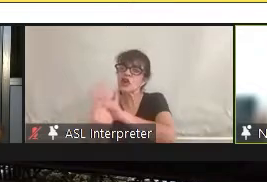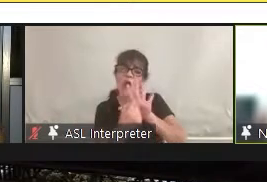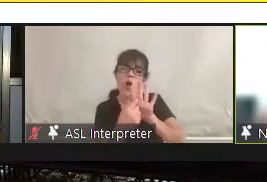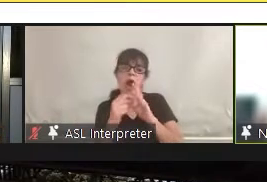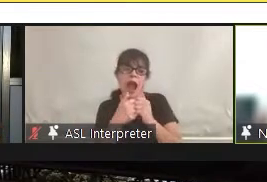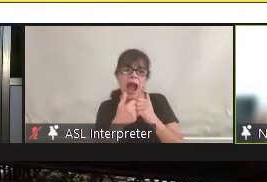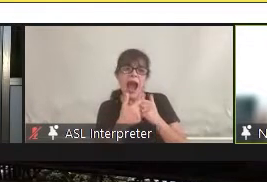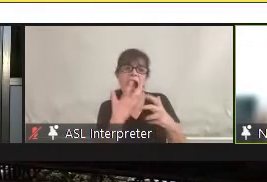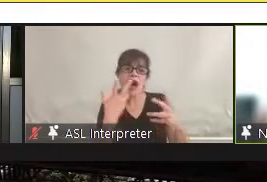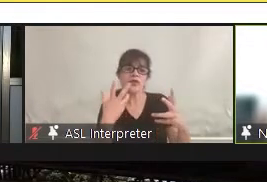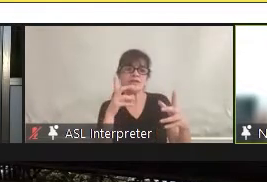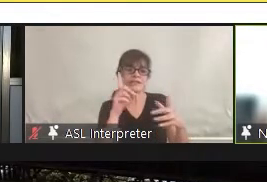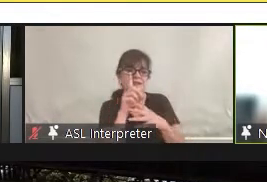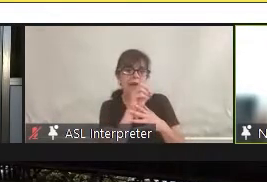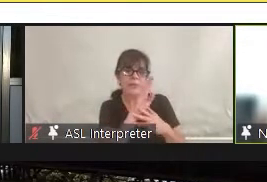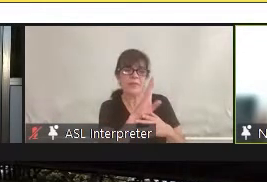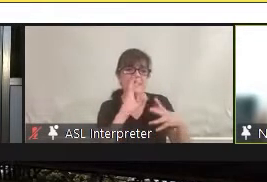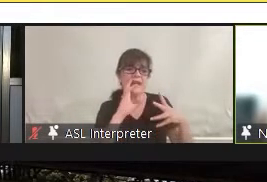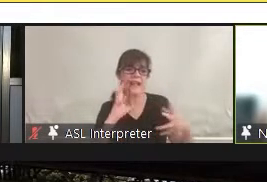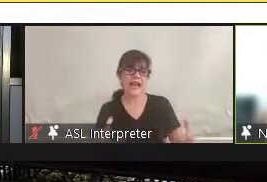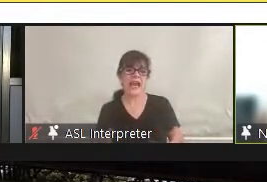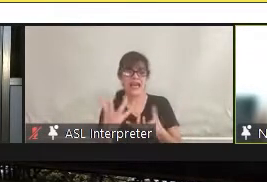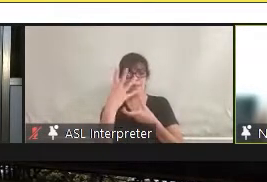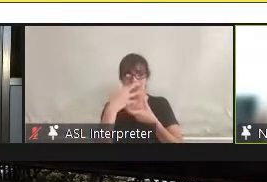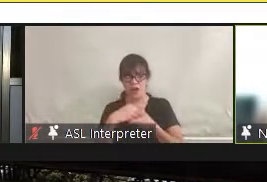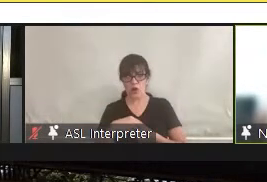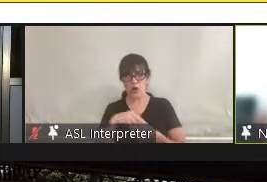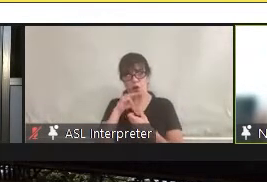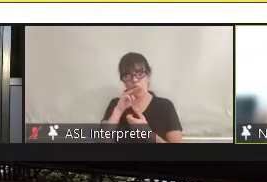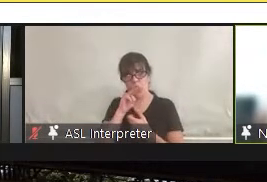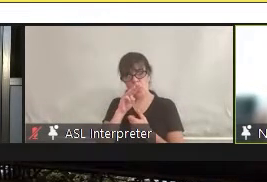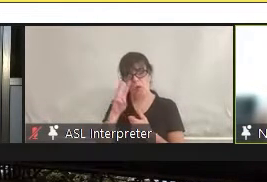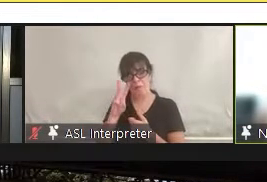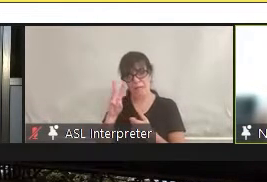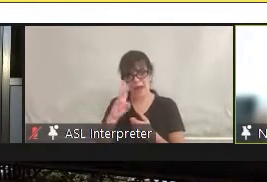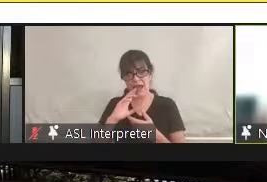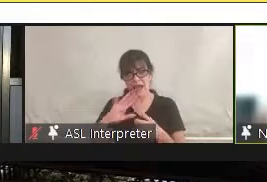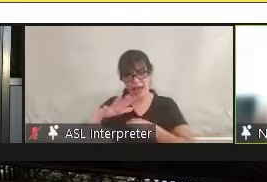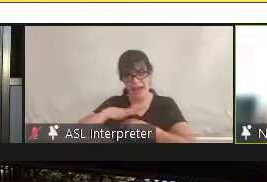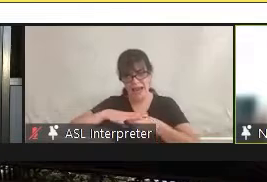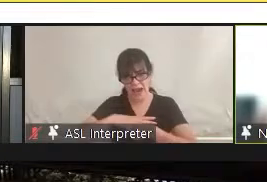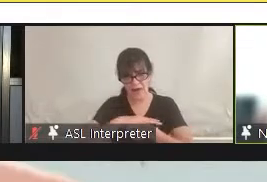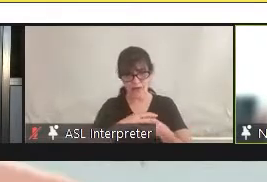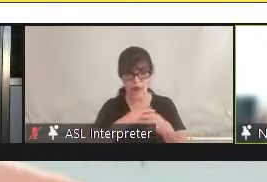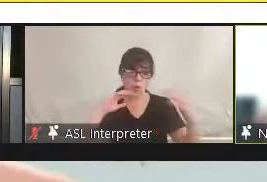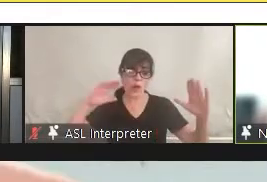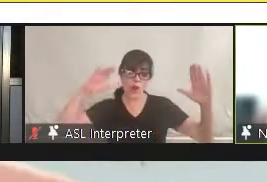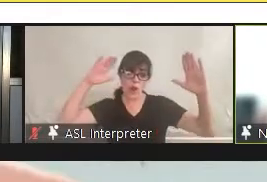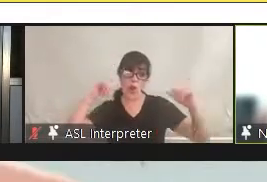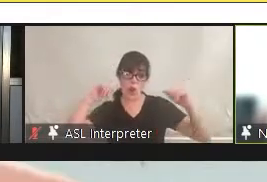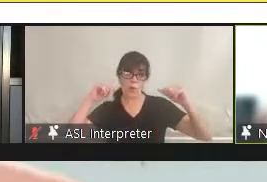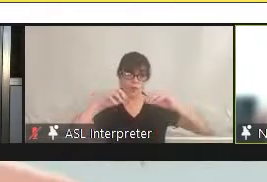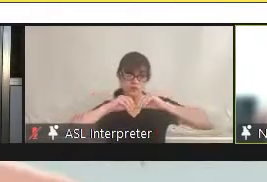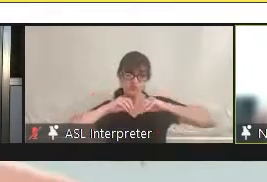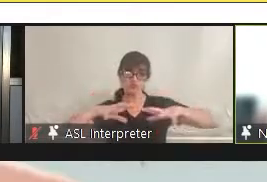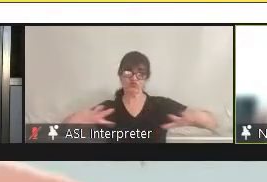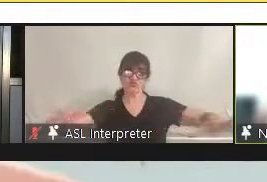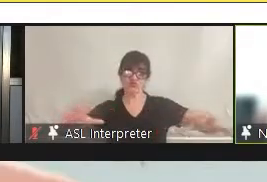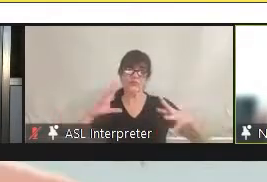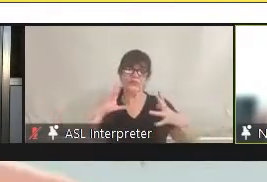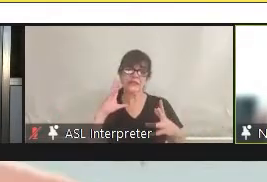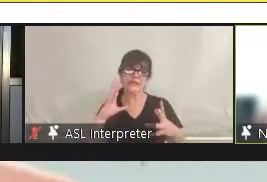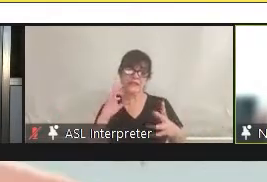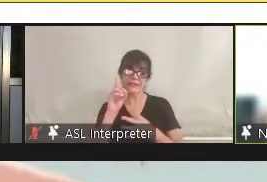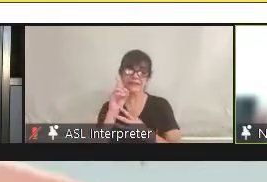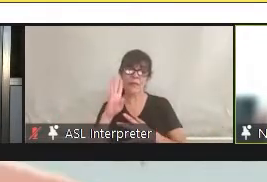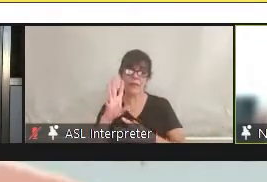inclusion can be incorporated into the World Bank DRM operations. And we really hope to mainstream disability inclusion further